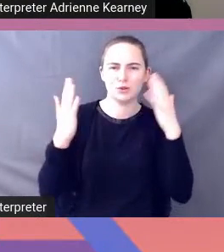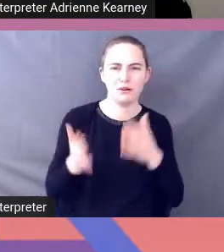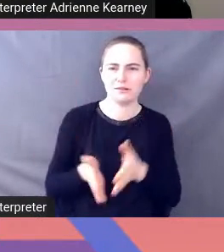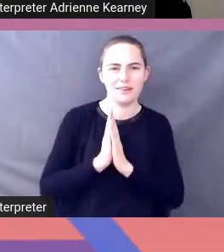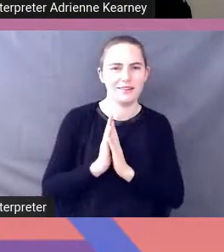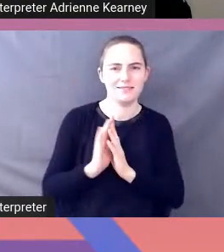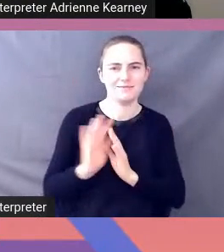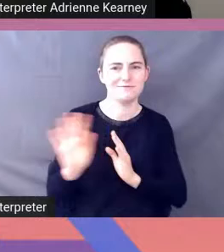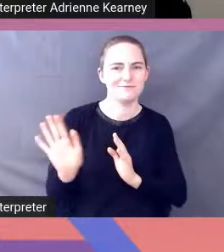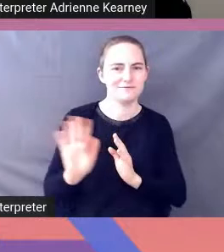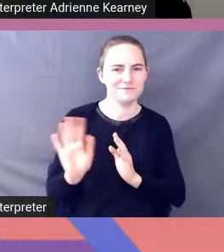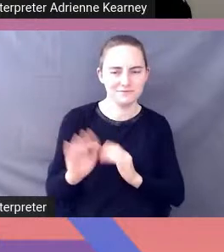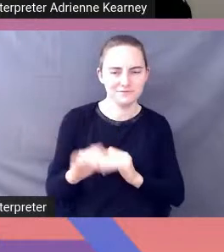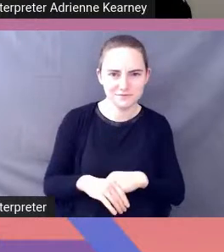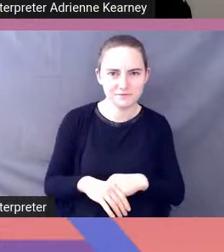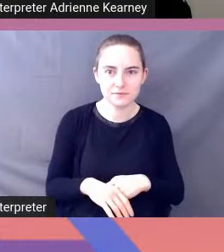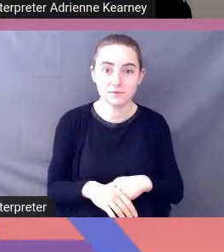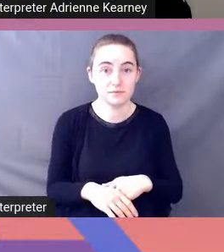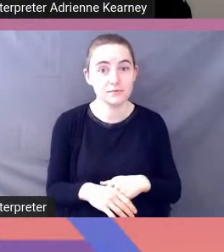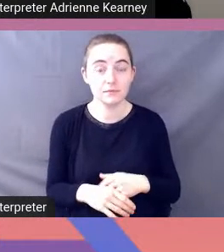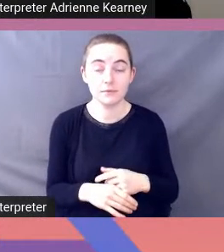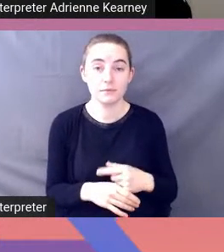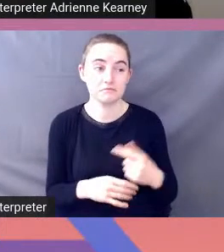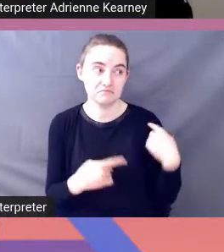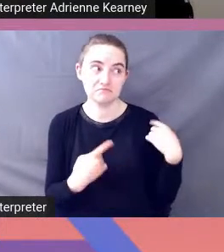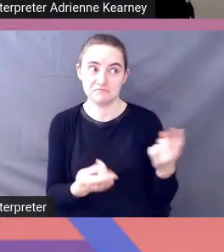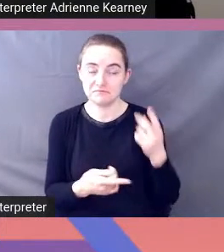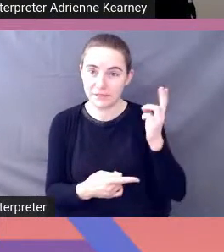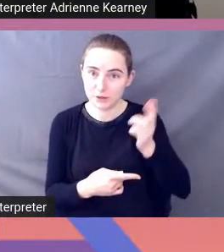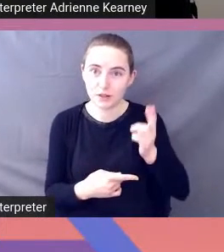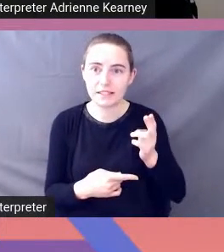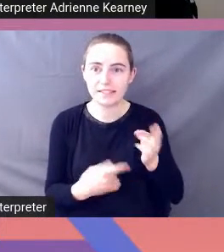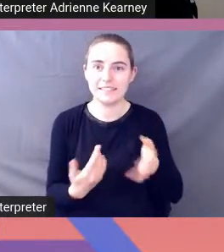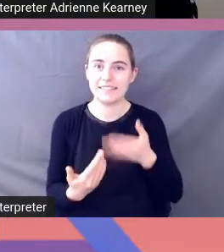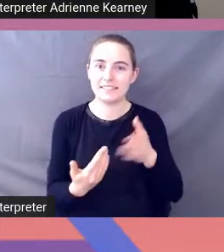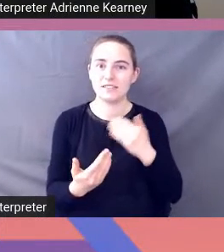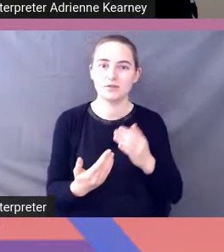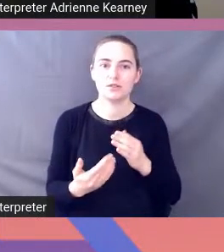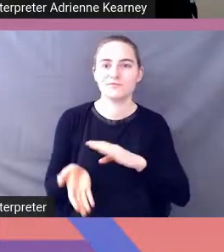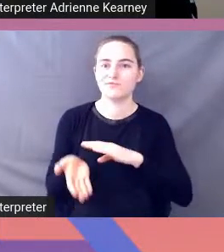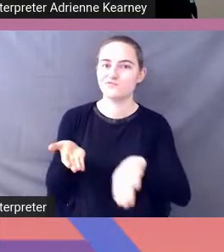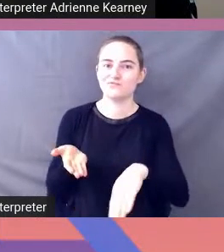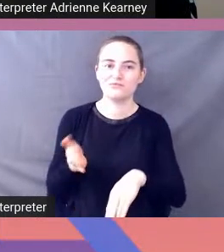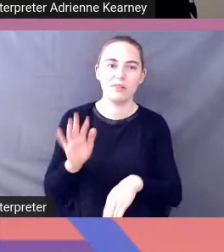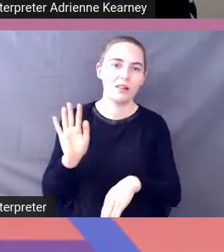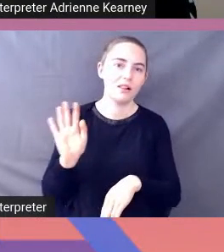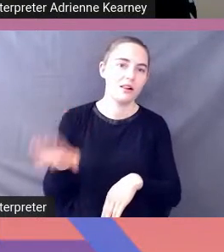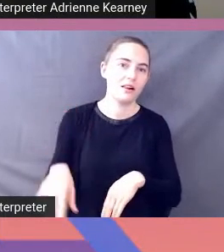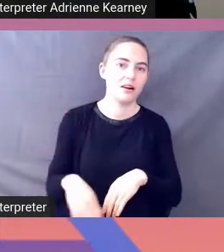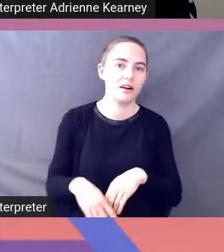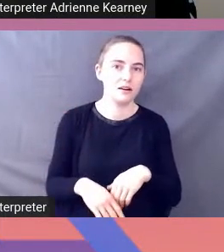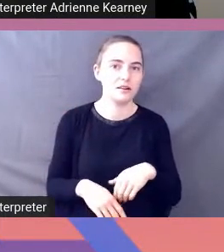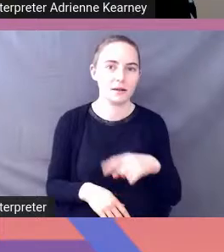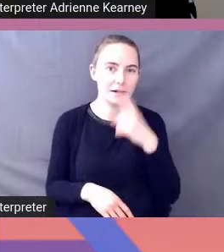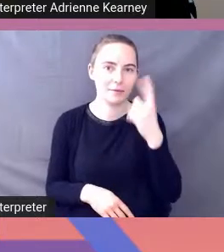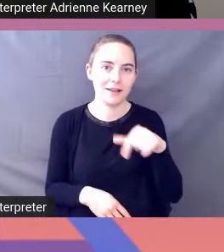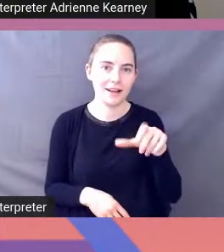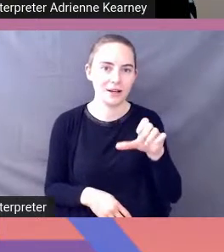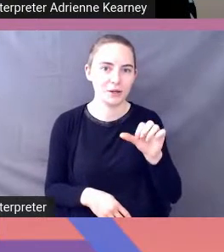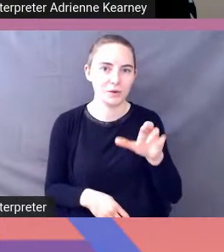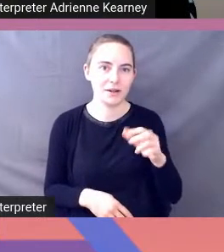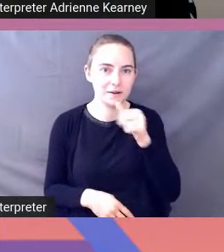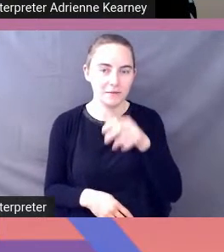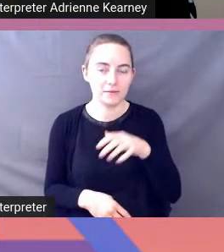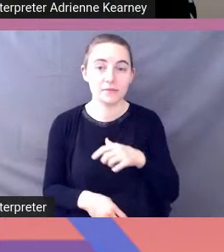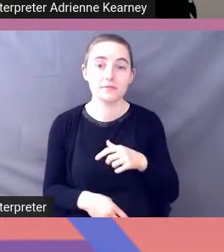start making demands, it can be very easy for them to just back away from you. So that's kind of why I just try to avoid that situation altogether, because I know that my demands won't be